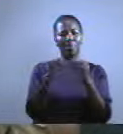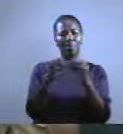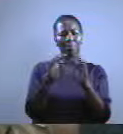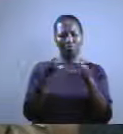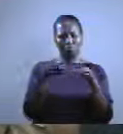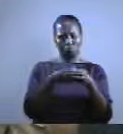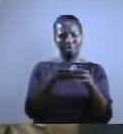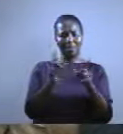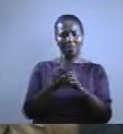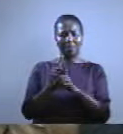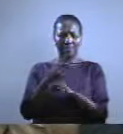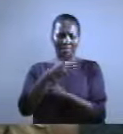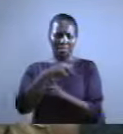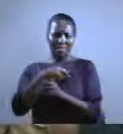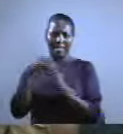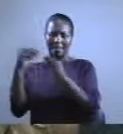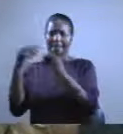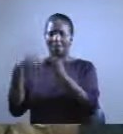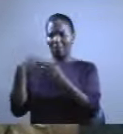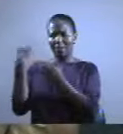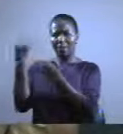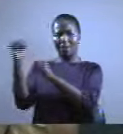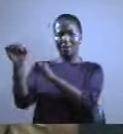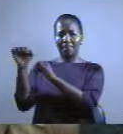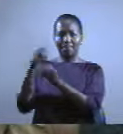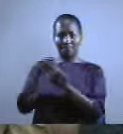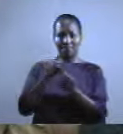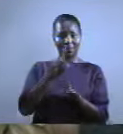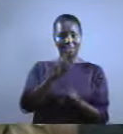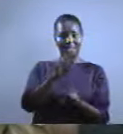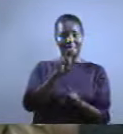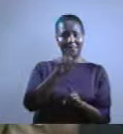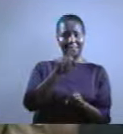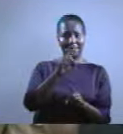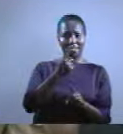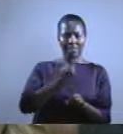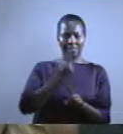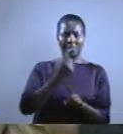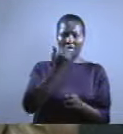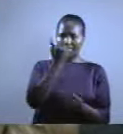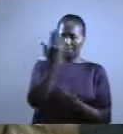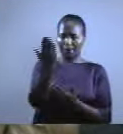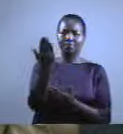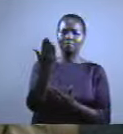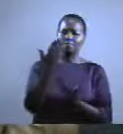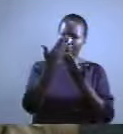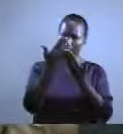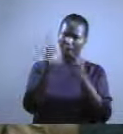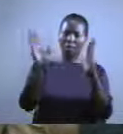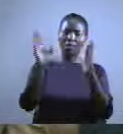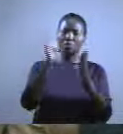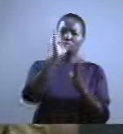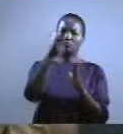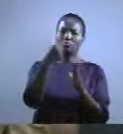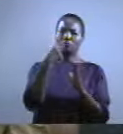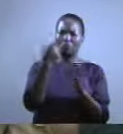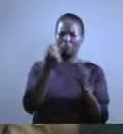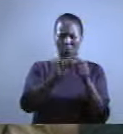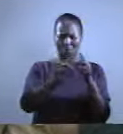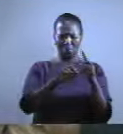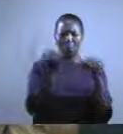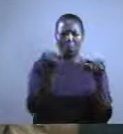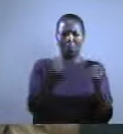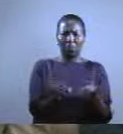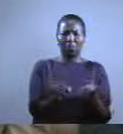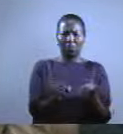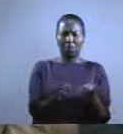company. We condemn the threats against Cornelia de Wet, who has taken the plunge to spill the beans on these despicable deeds. We